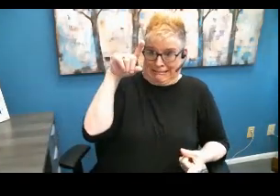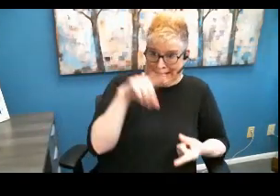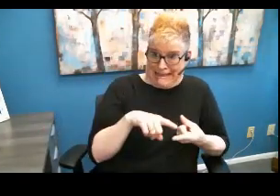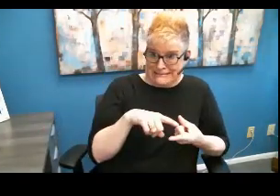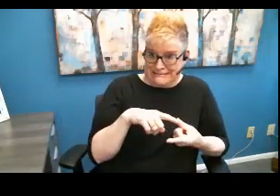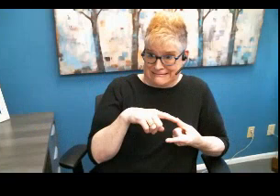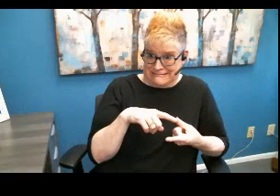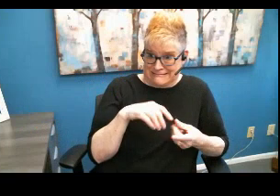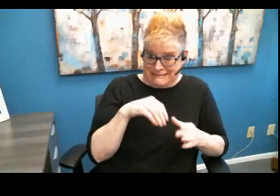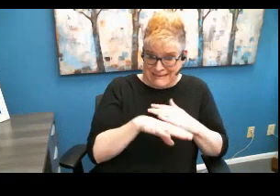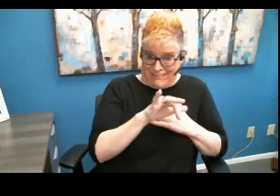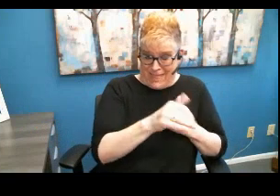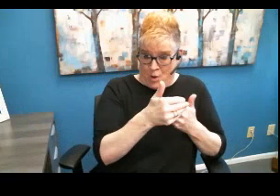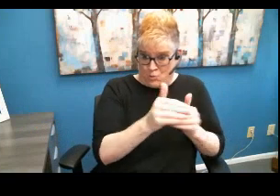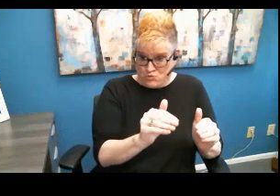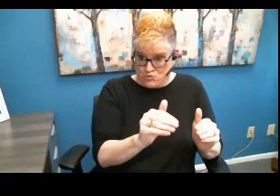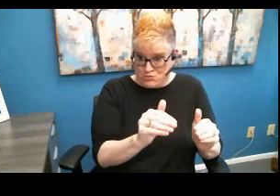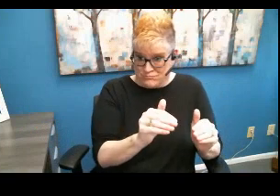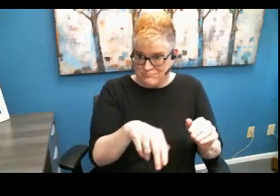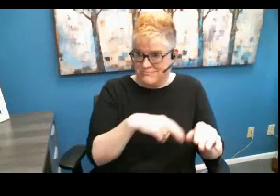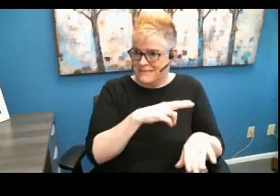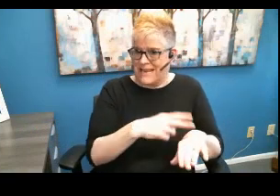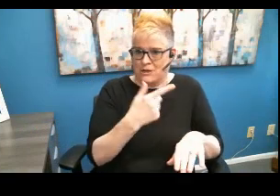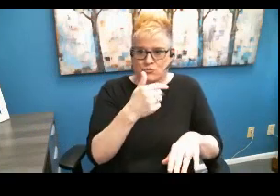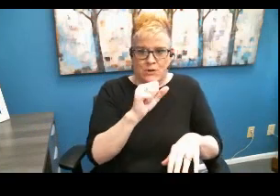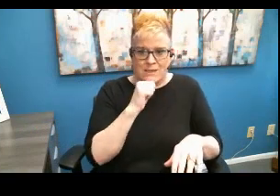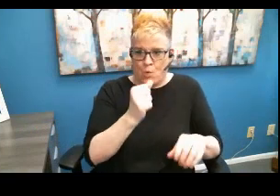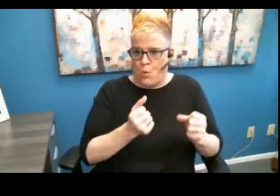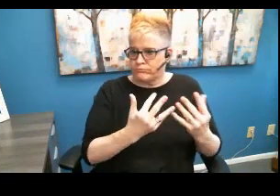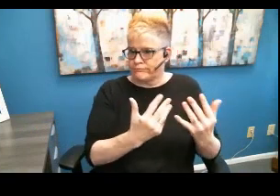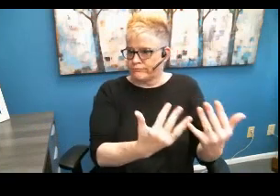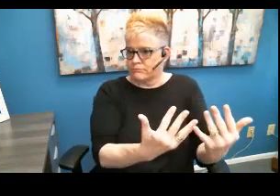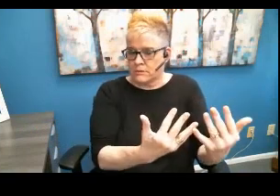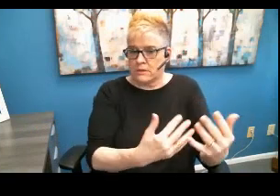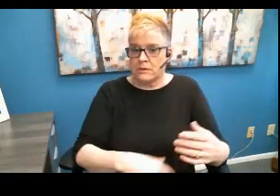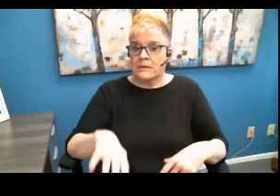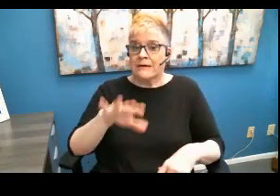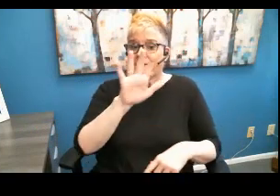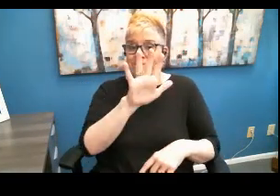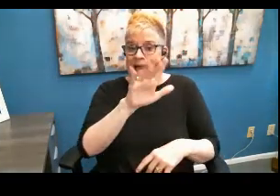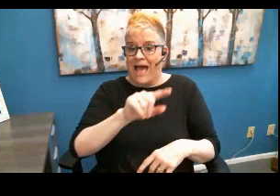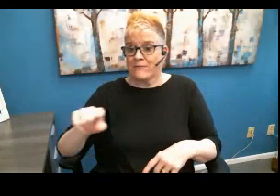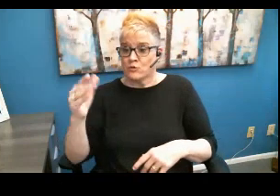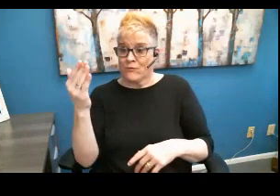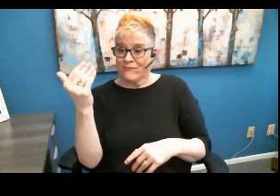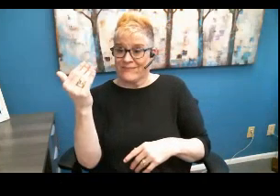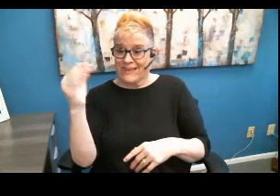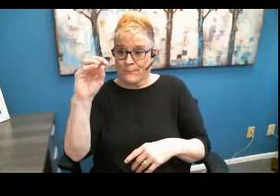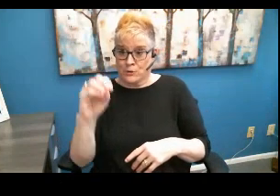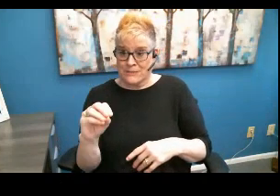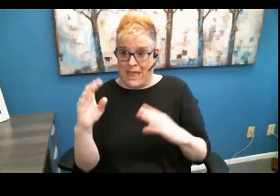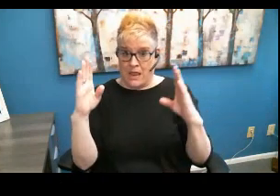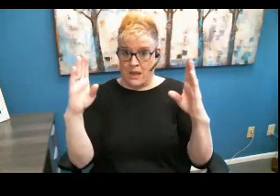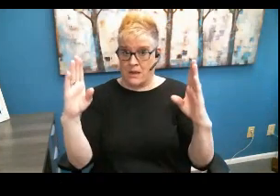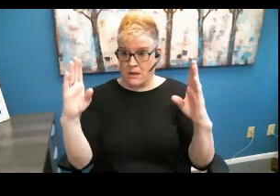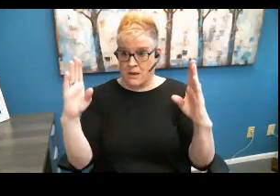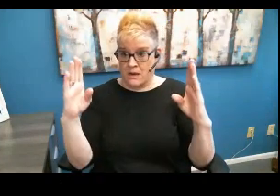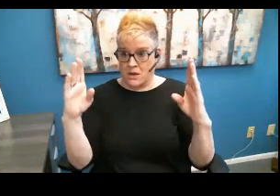room with air, natural gas won't ignite. Between 5 and 15%. So remember, you